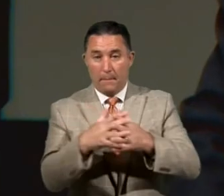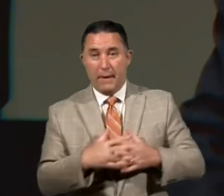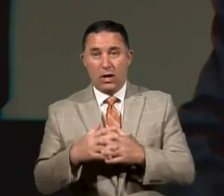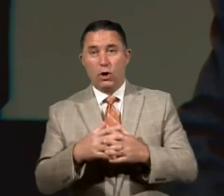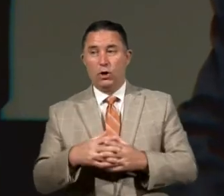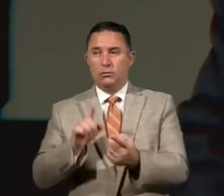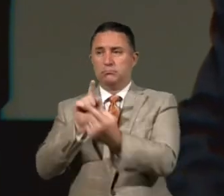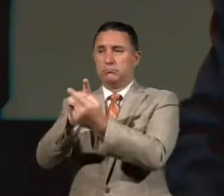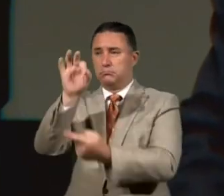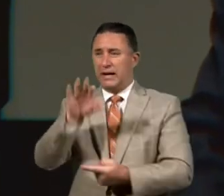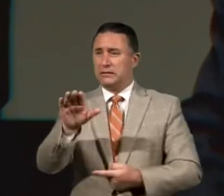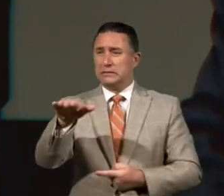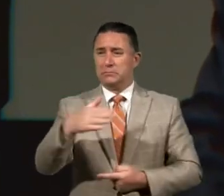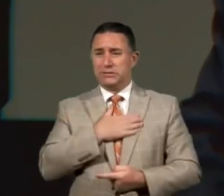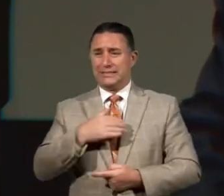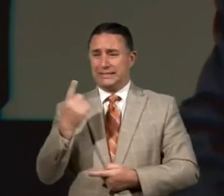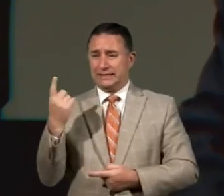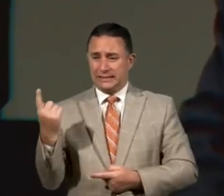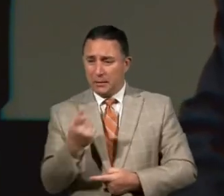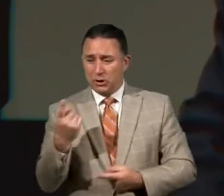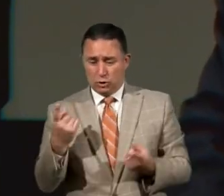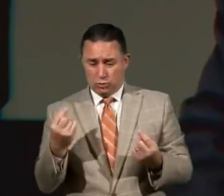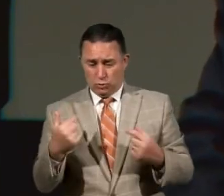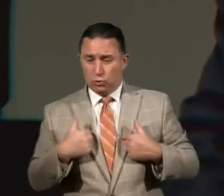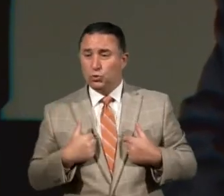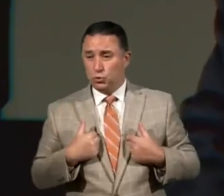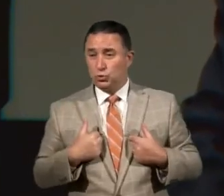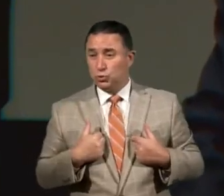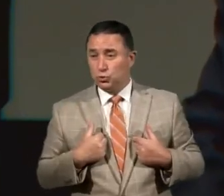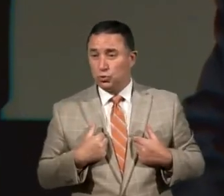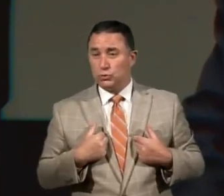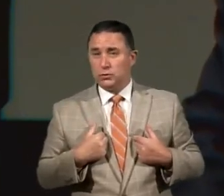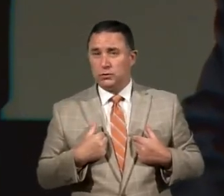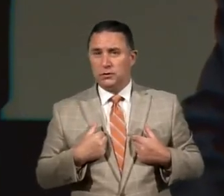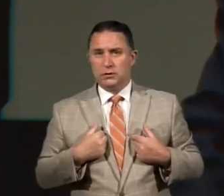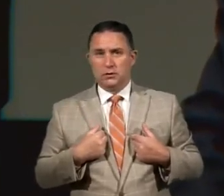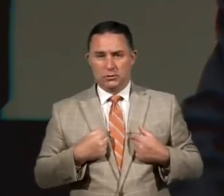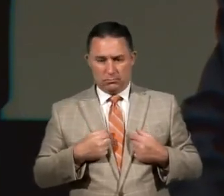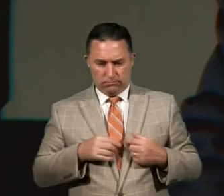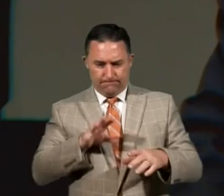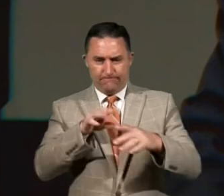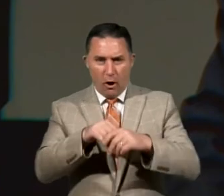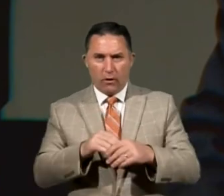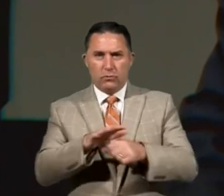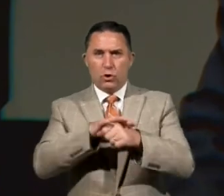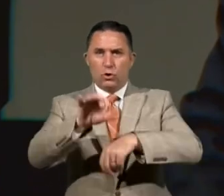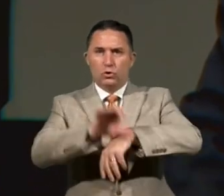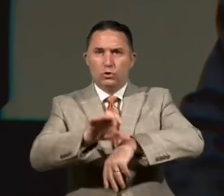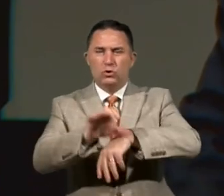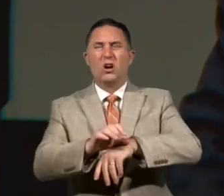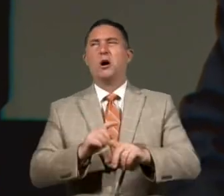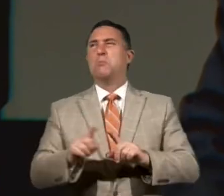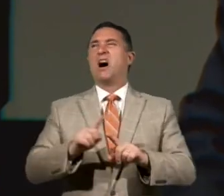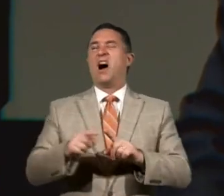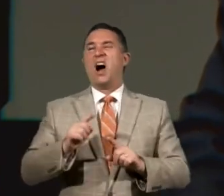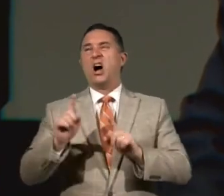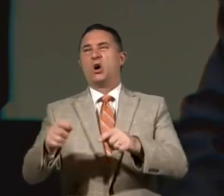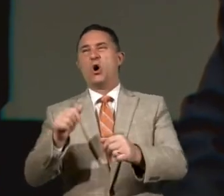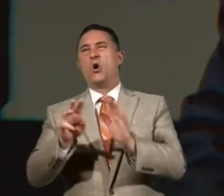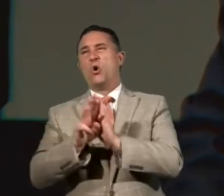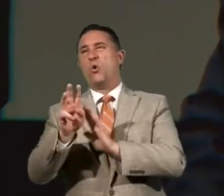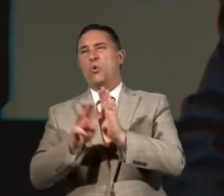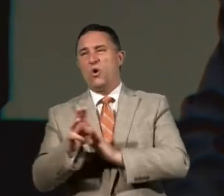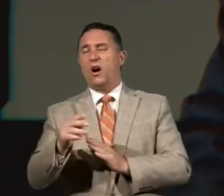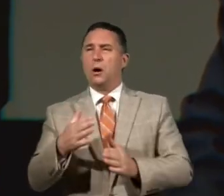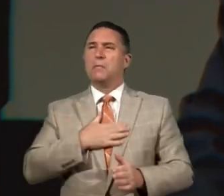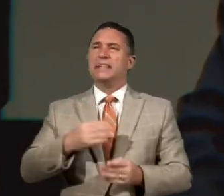your pastor and say, please give me something to do. Get active in your local church. Yeah, but if I go to Brother Wilkerson